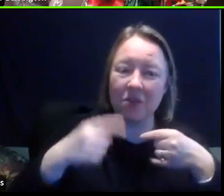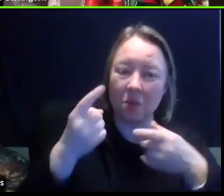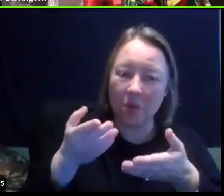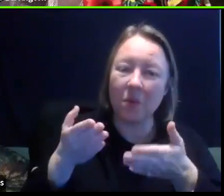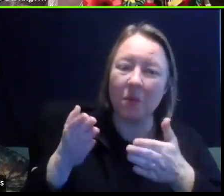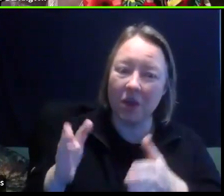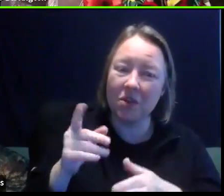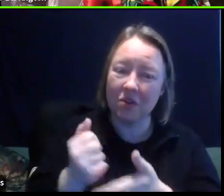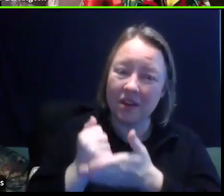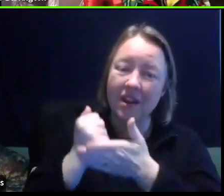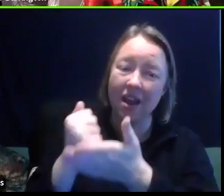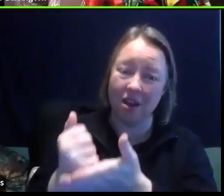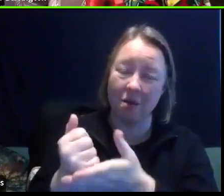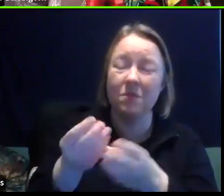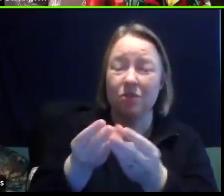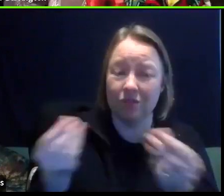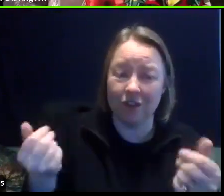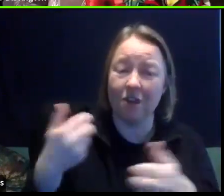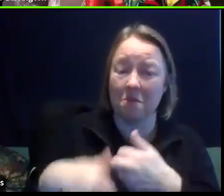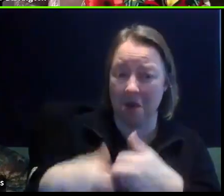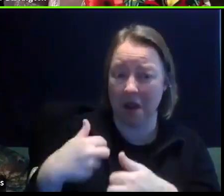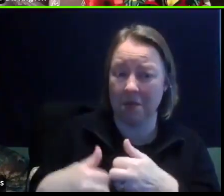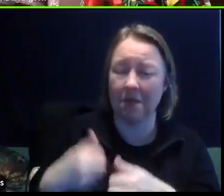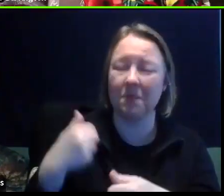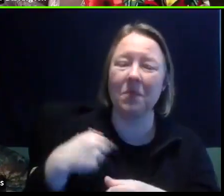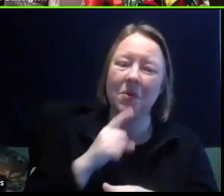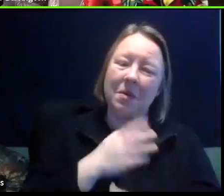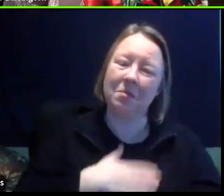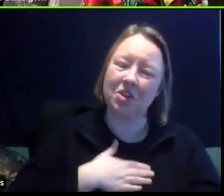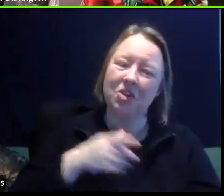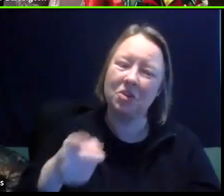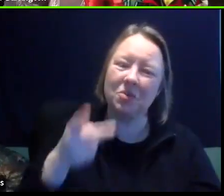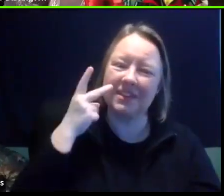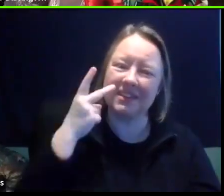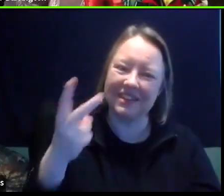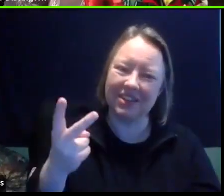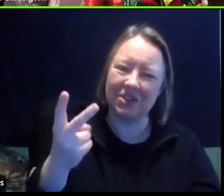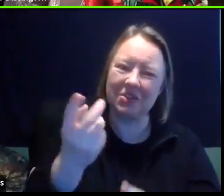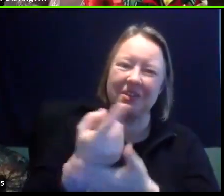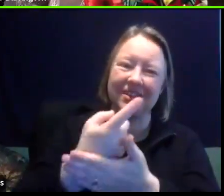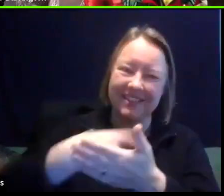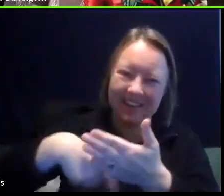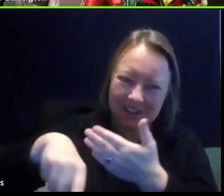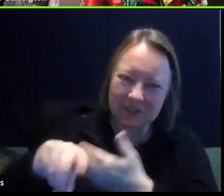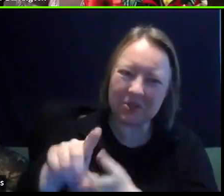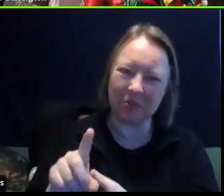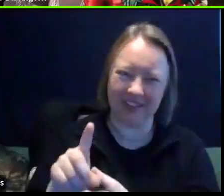you can help and solve a problem. We appreciate you and we'll see you on next week.